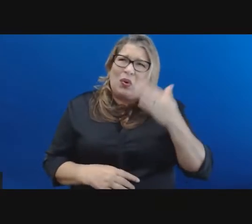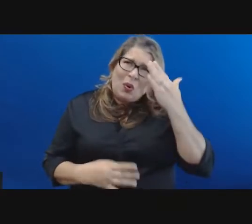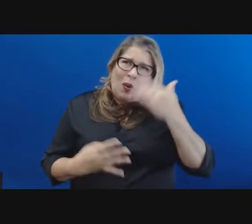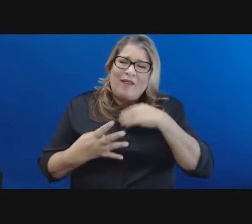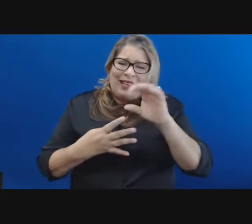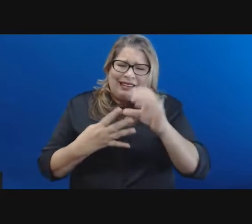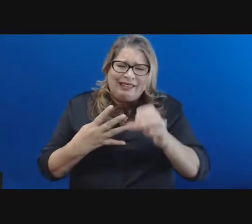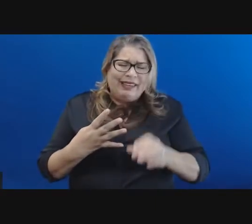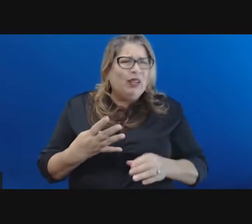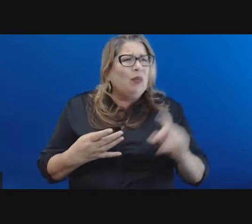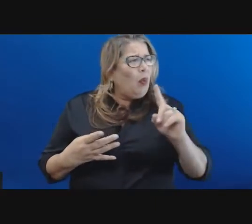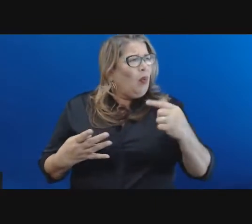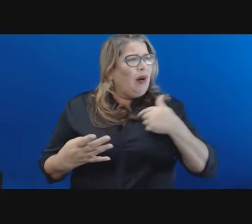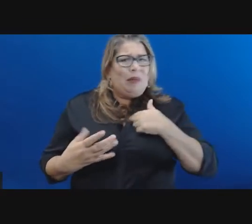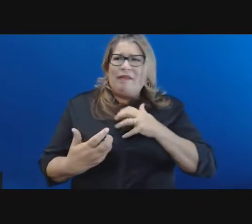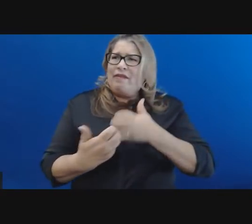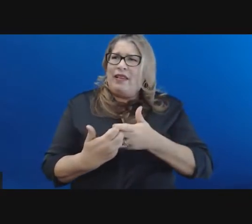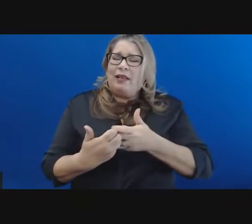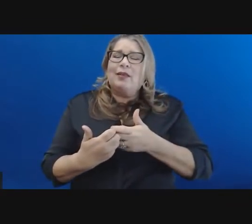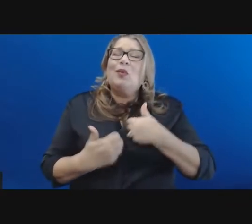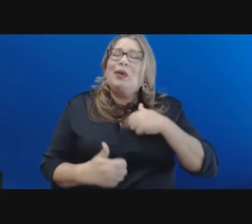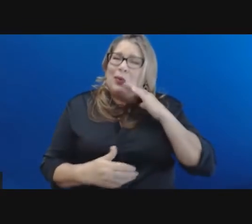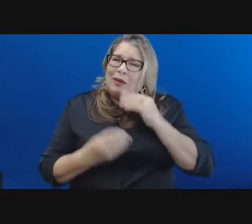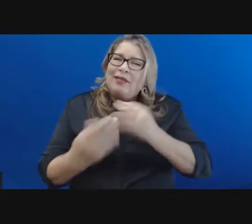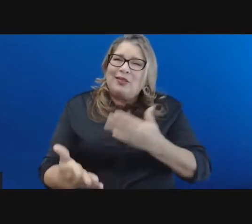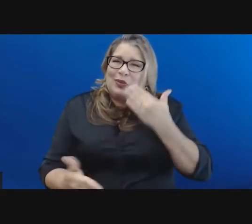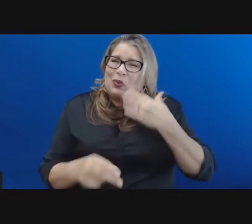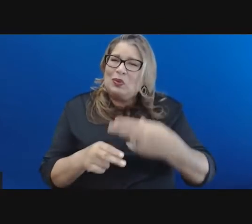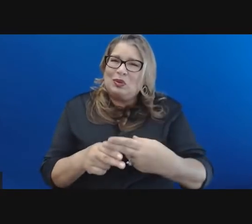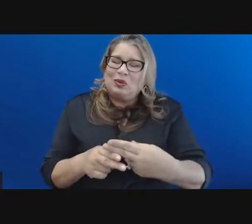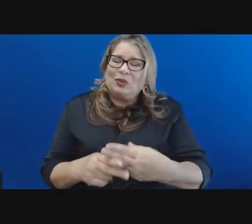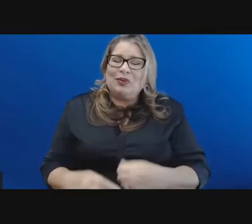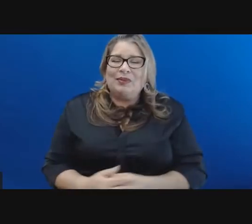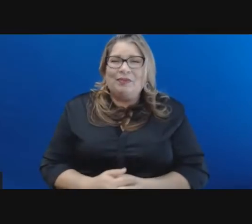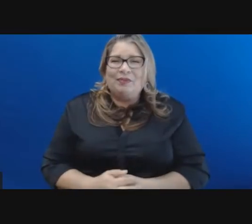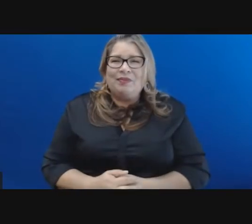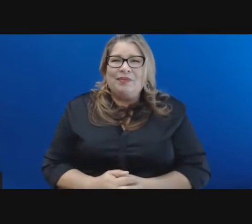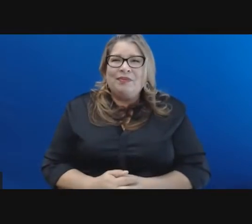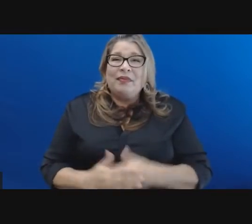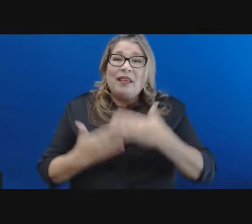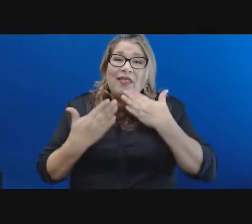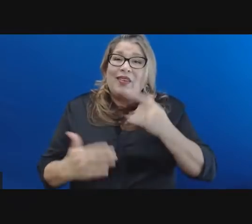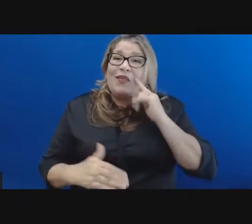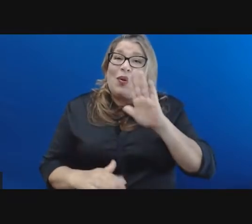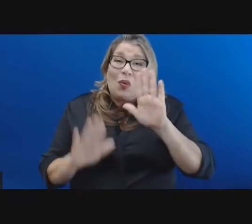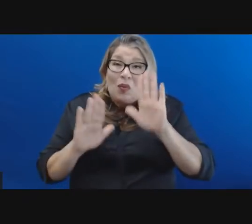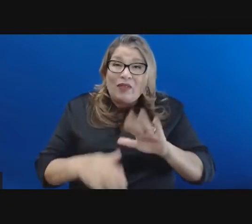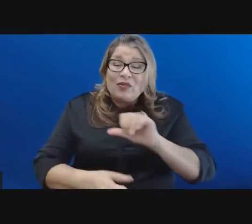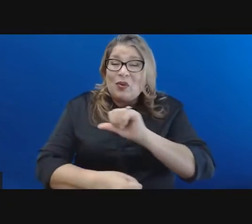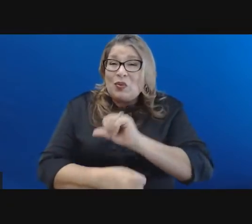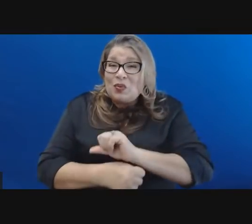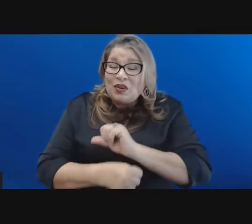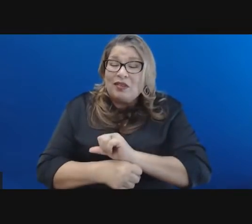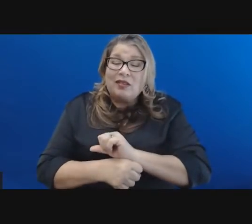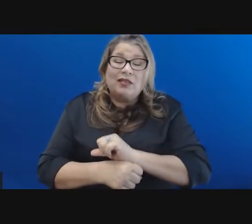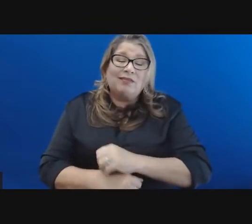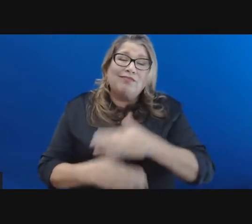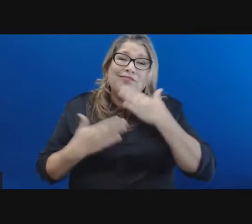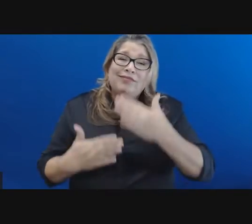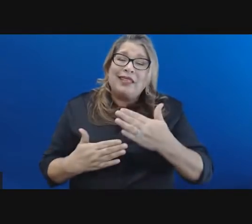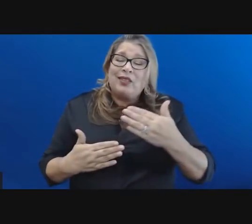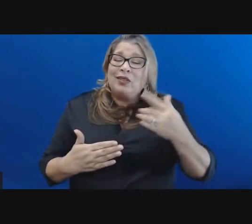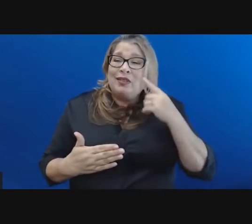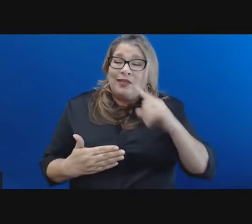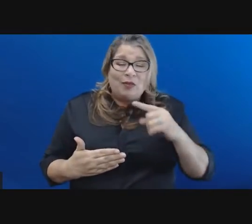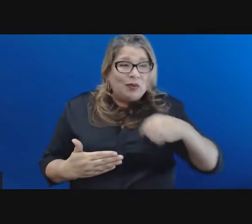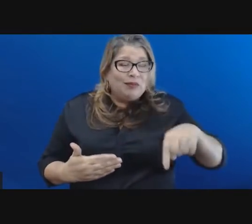that point as well soon. So with that, thank you all for your tremendous work, staying strong and together, getting through